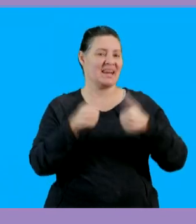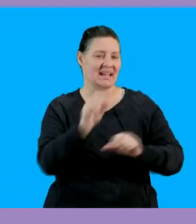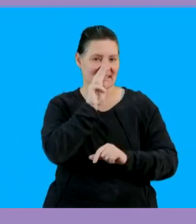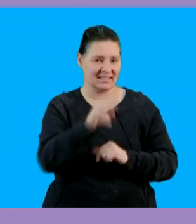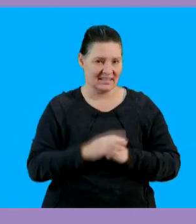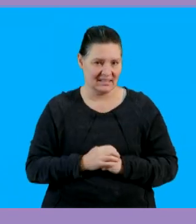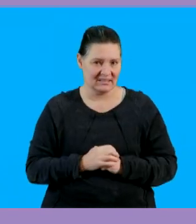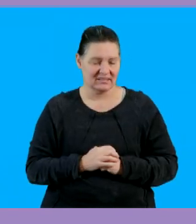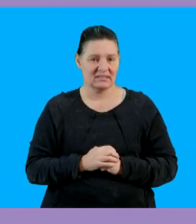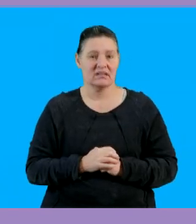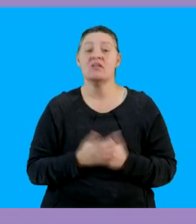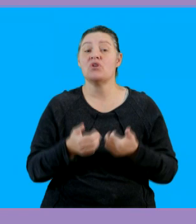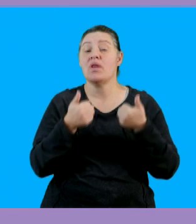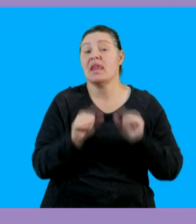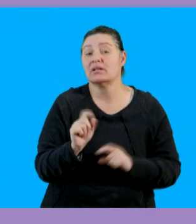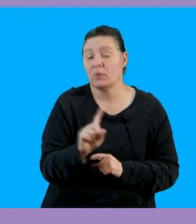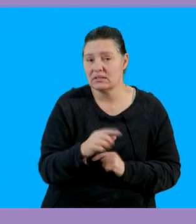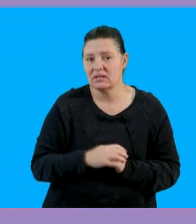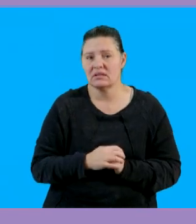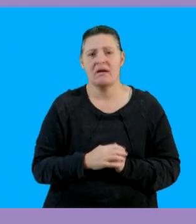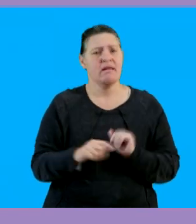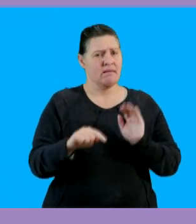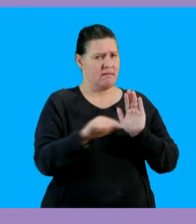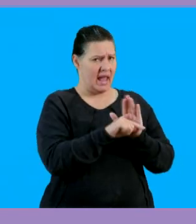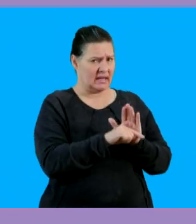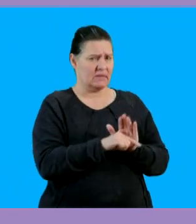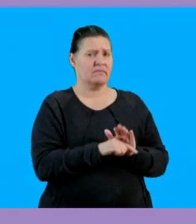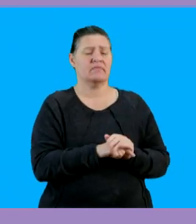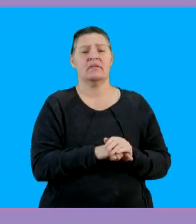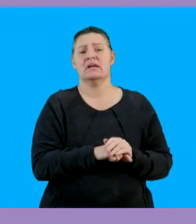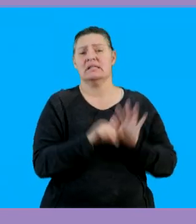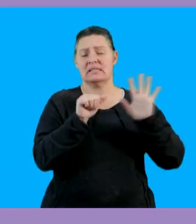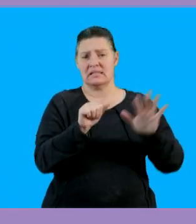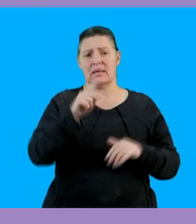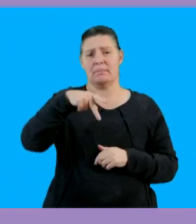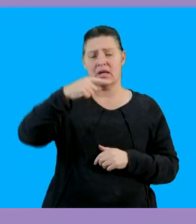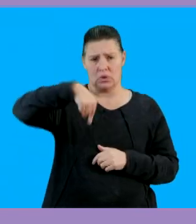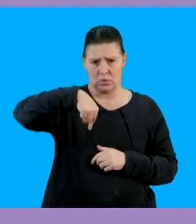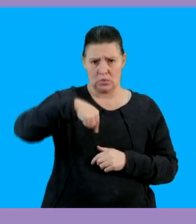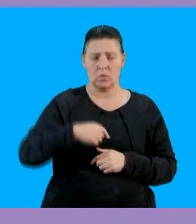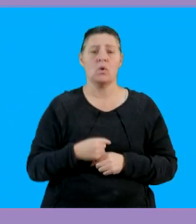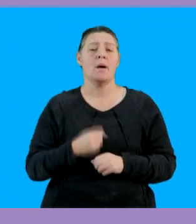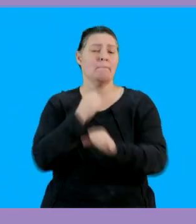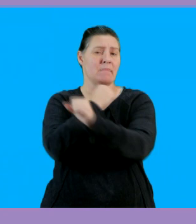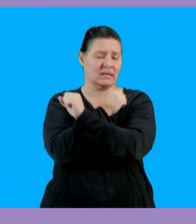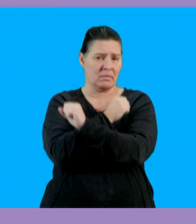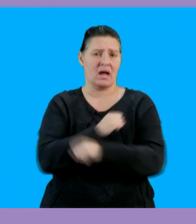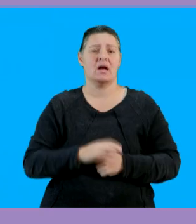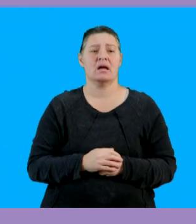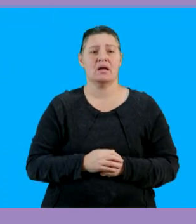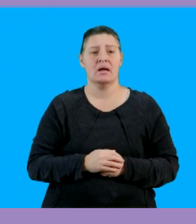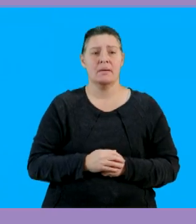Let's look at the next one. So the next one there is a negative 6p cubed multiplied by p